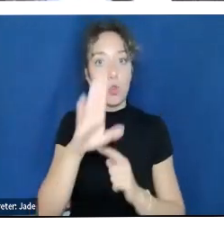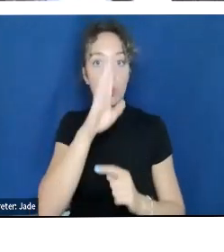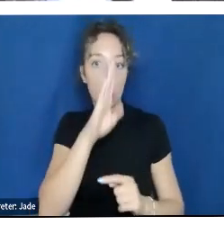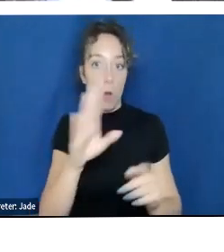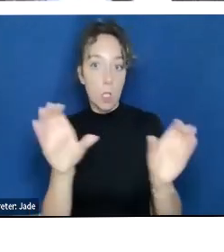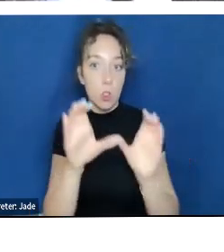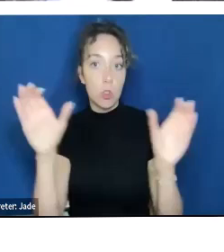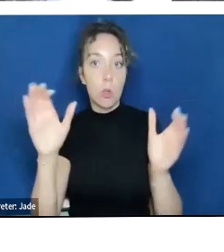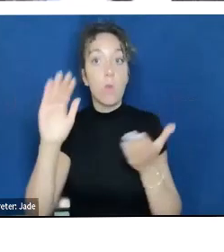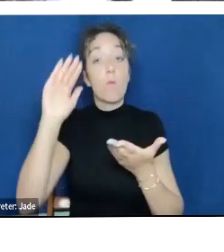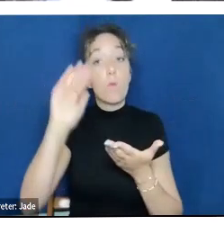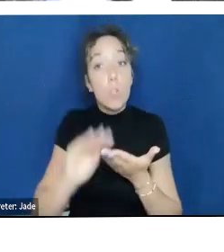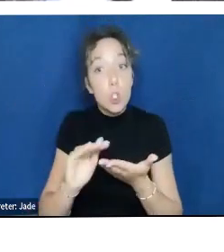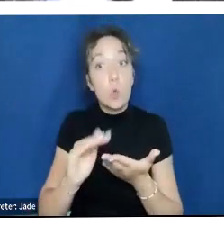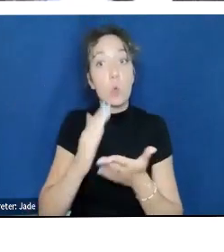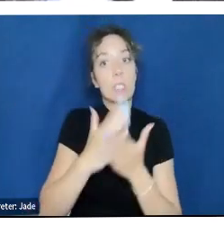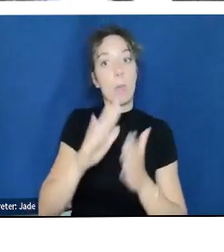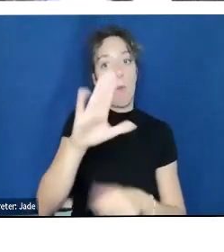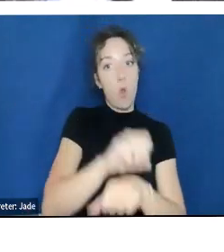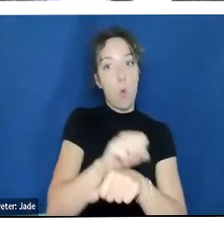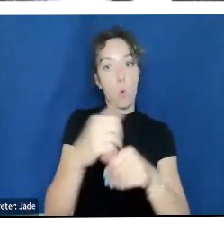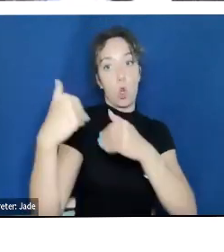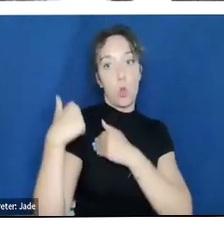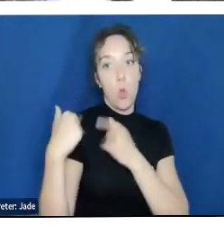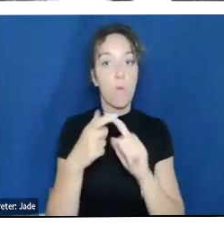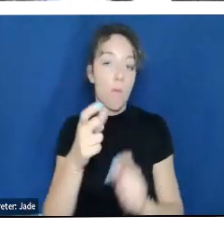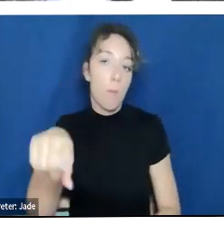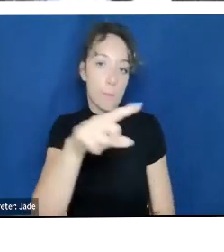of the workload from you all.